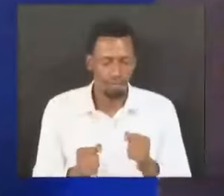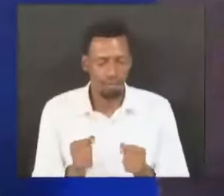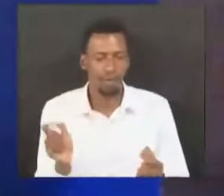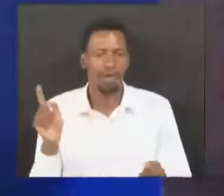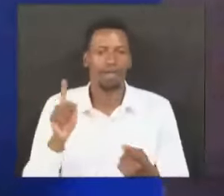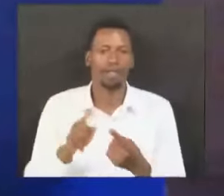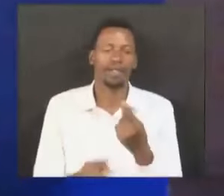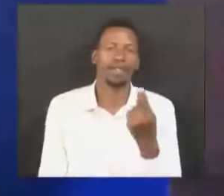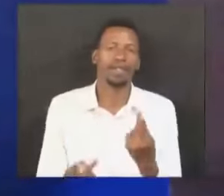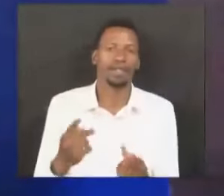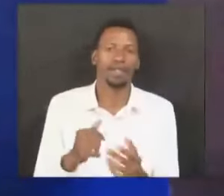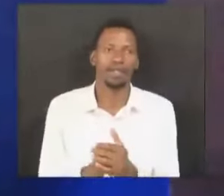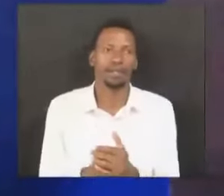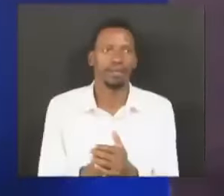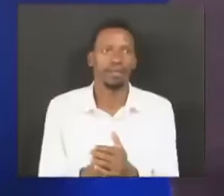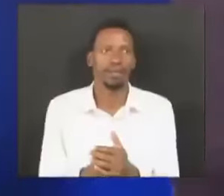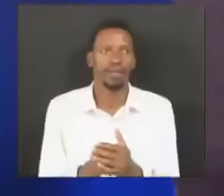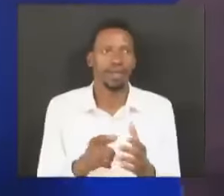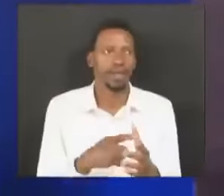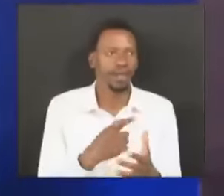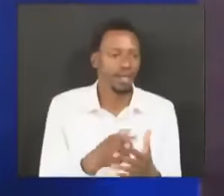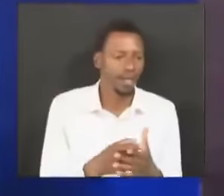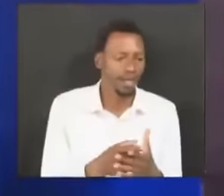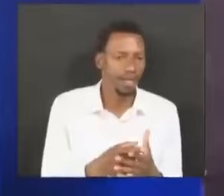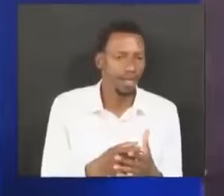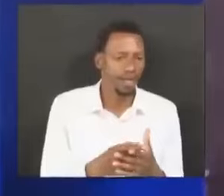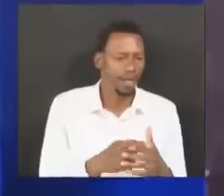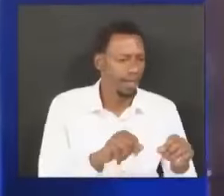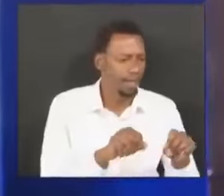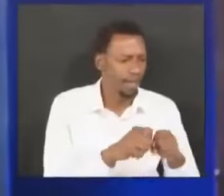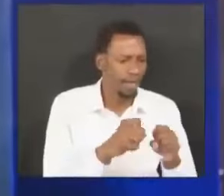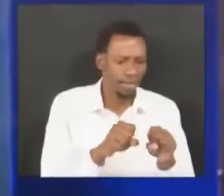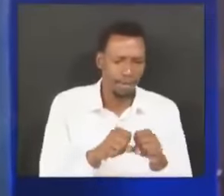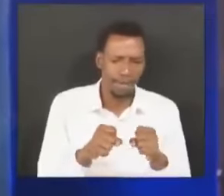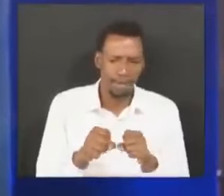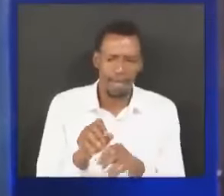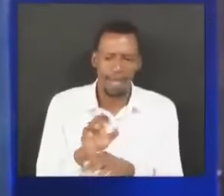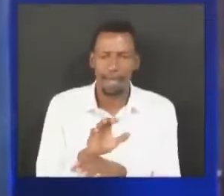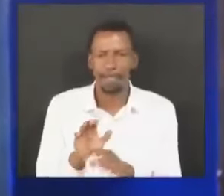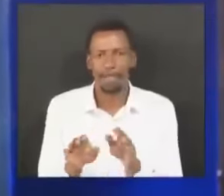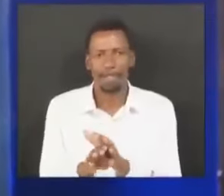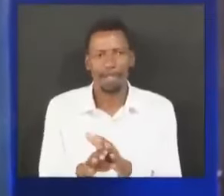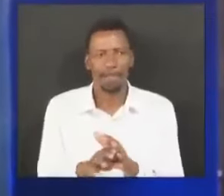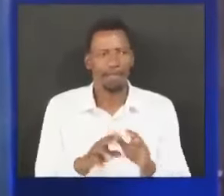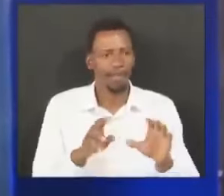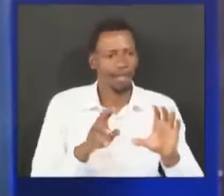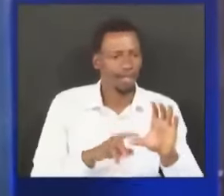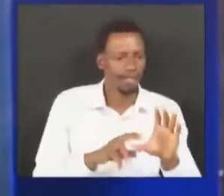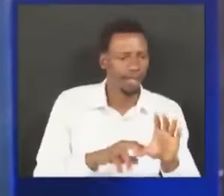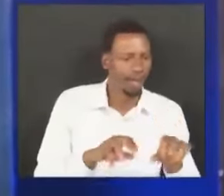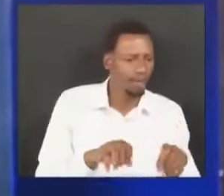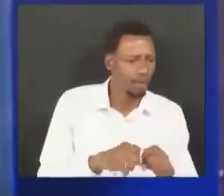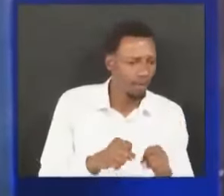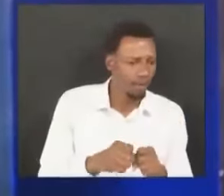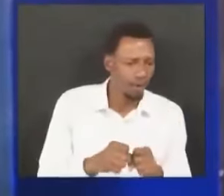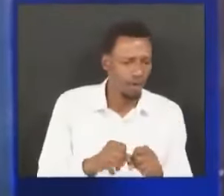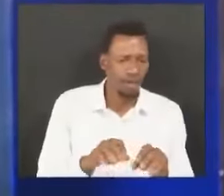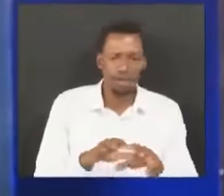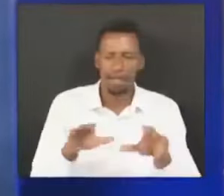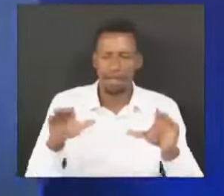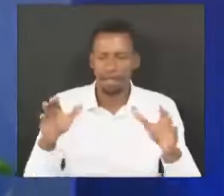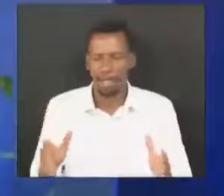then proceeded to break everything there. He broke the chairs and the table and most of